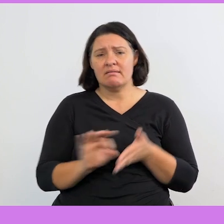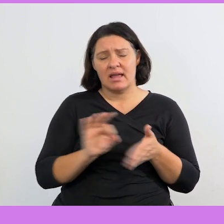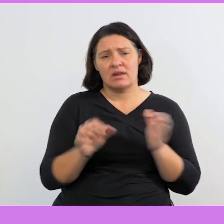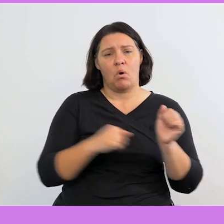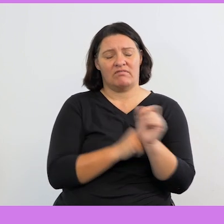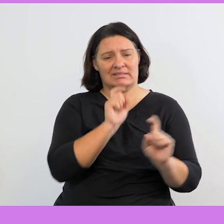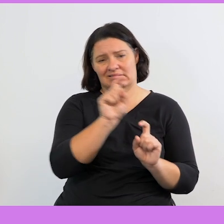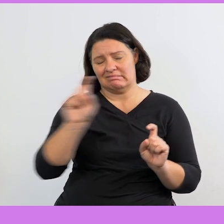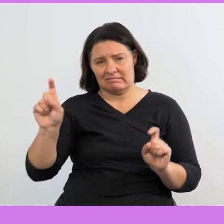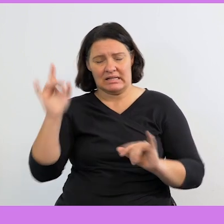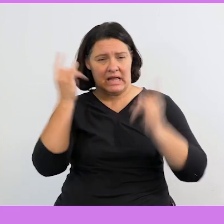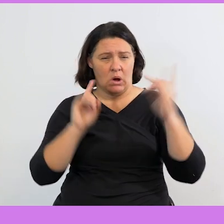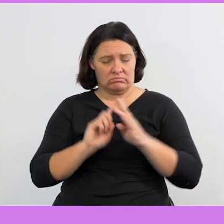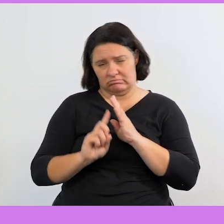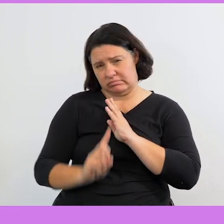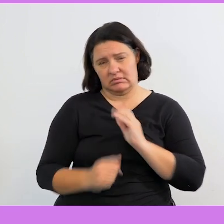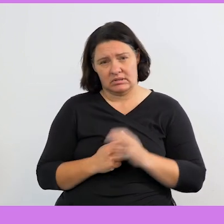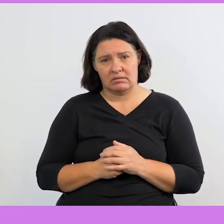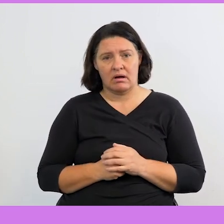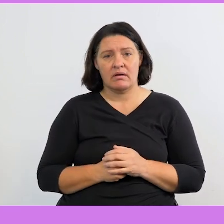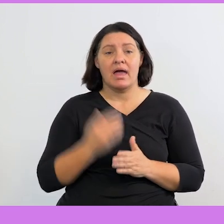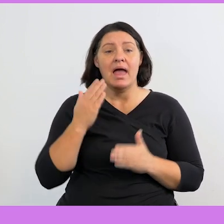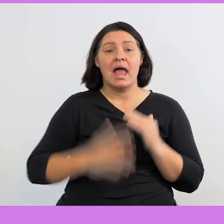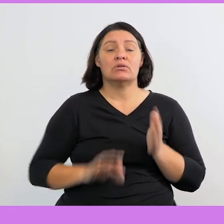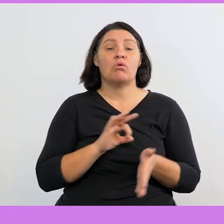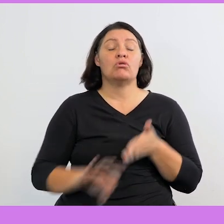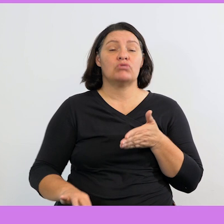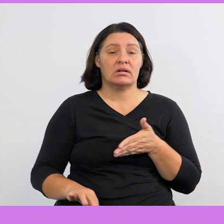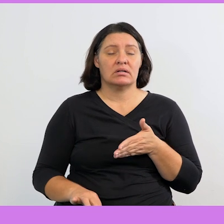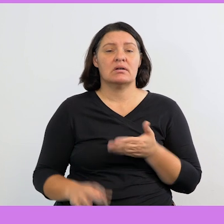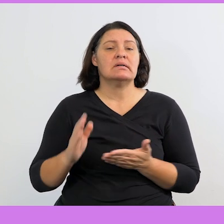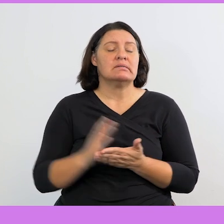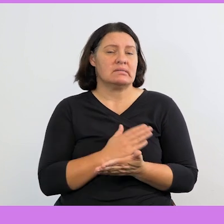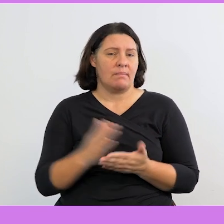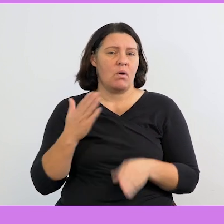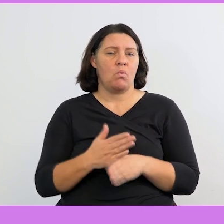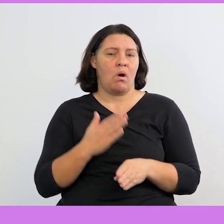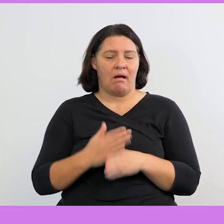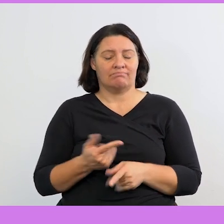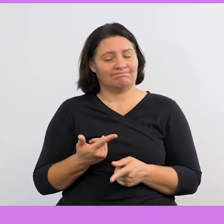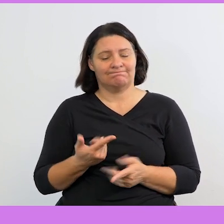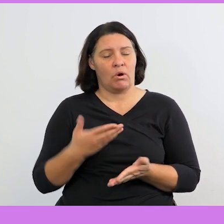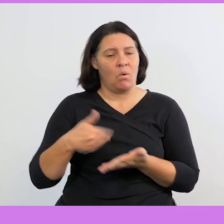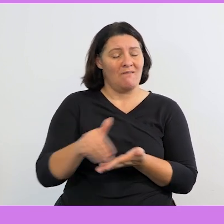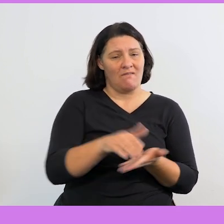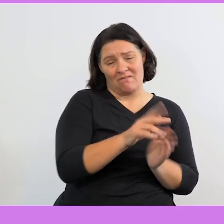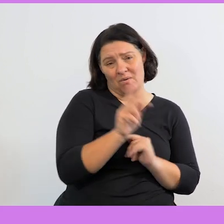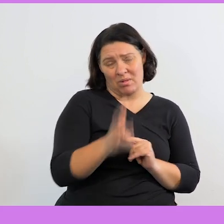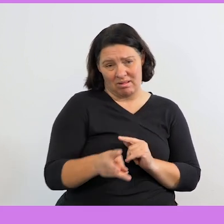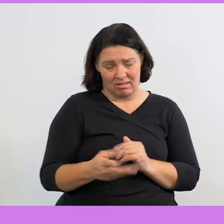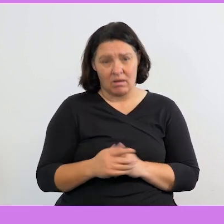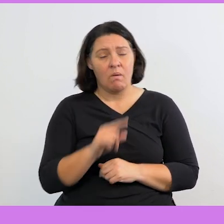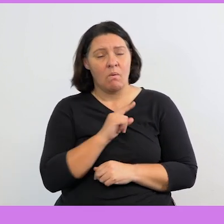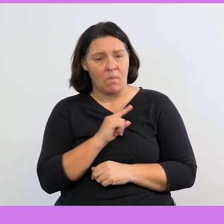cleans office blocks in various cities. At the end of the contract period, some workers may become unemployed. They